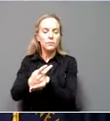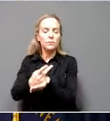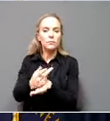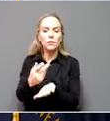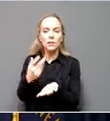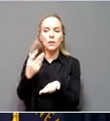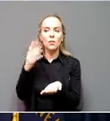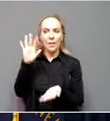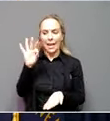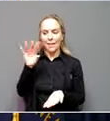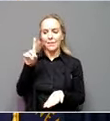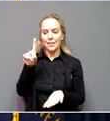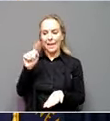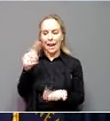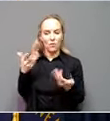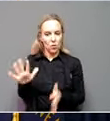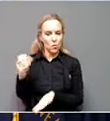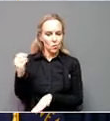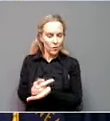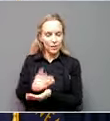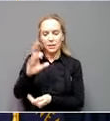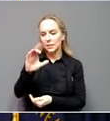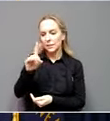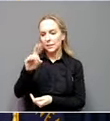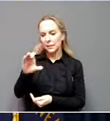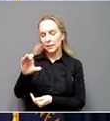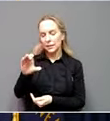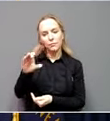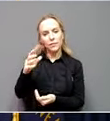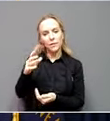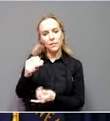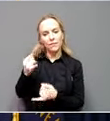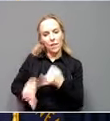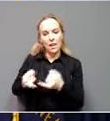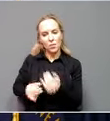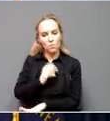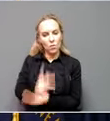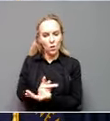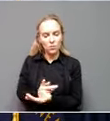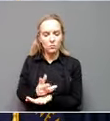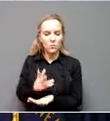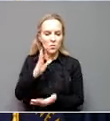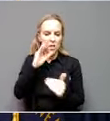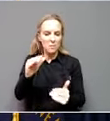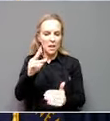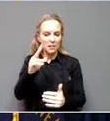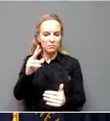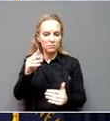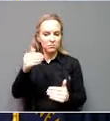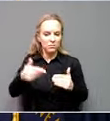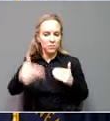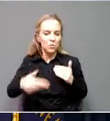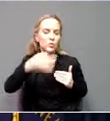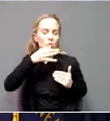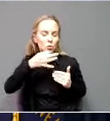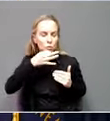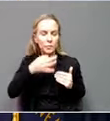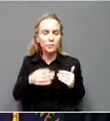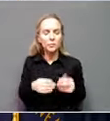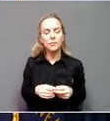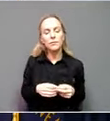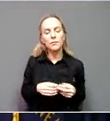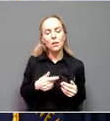did. CDC given final approval to that. If not, we expect it in days. So we believe that